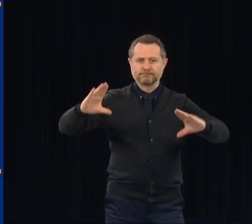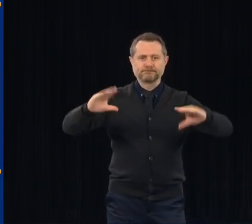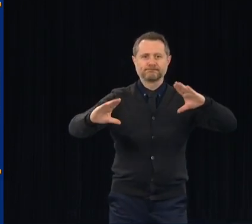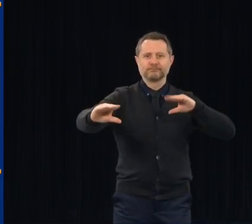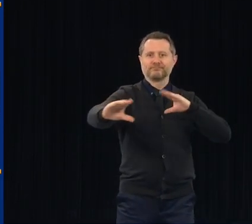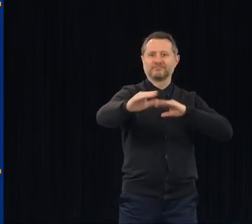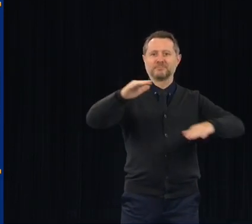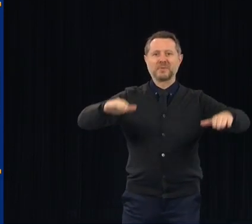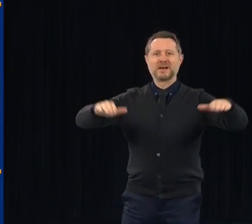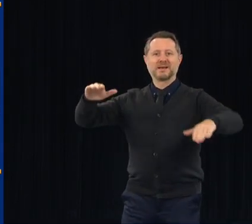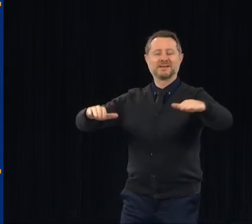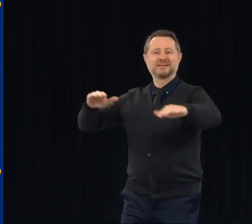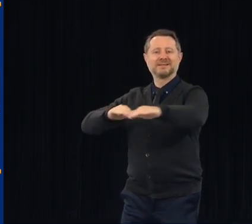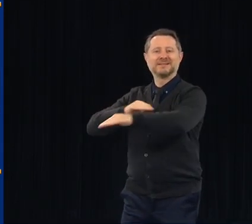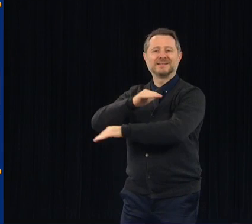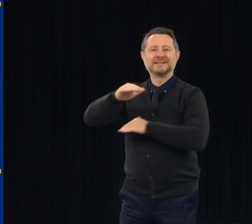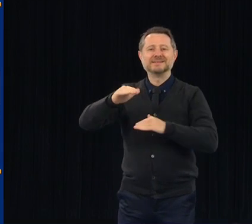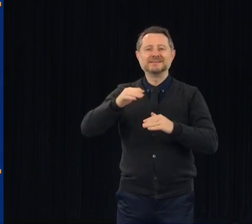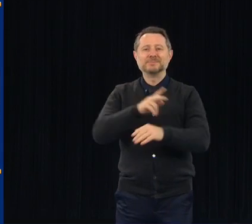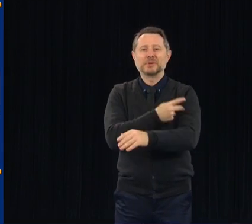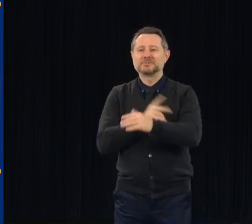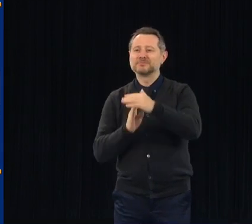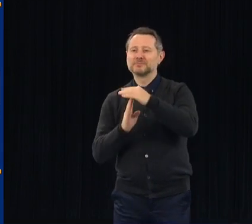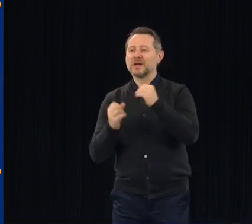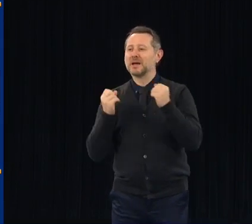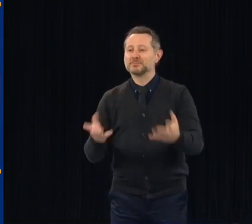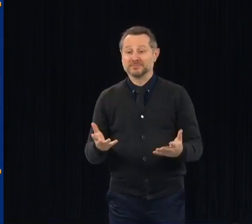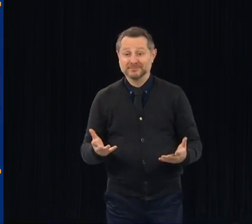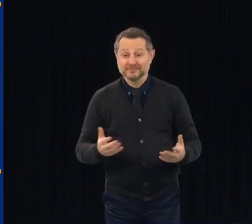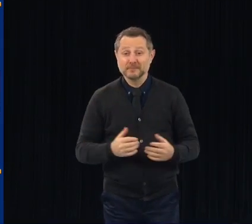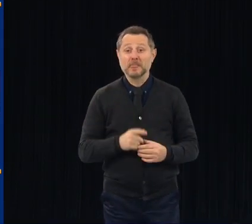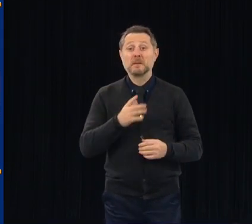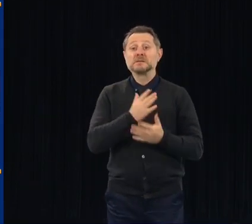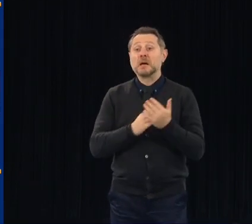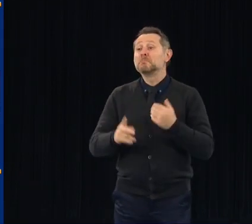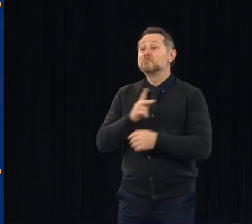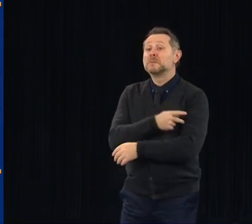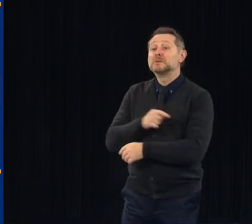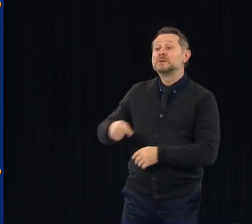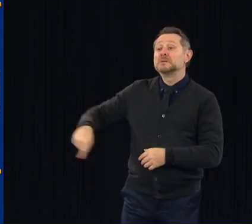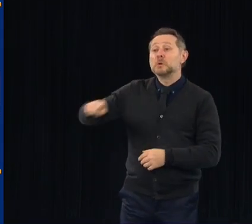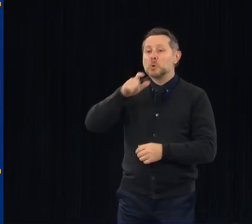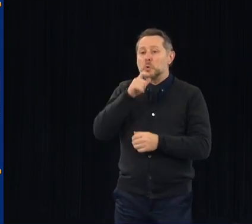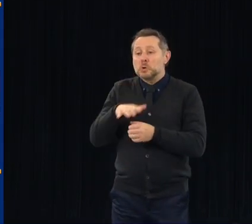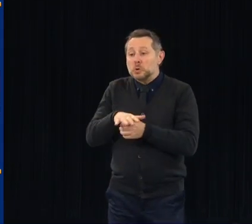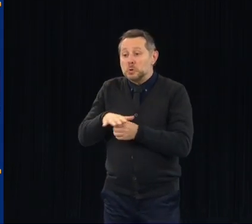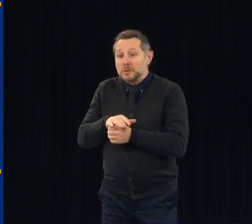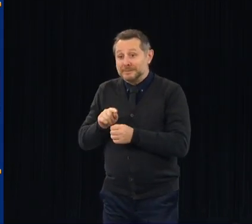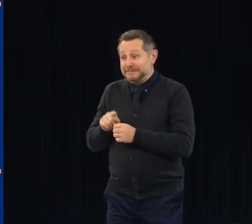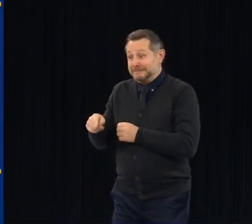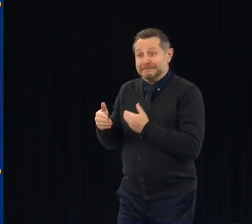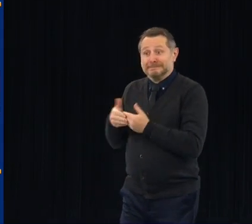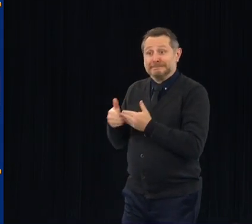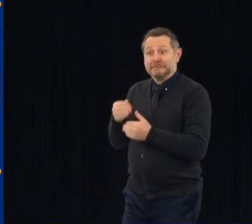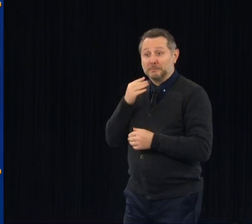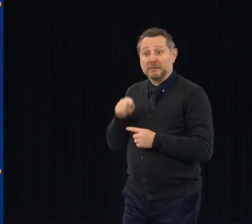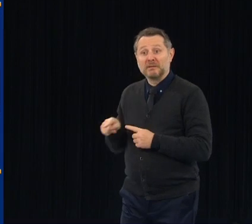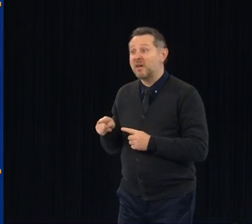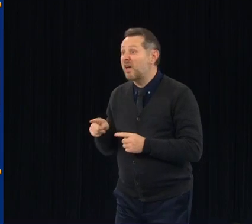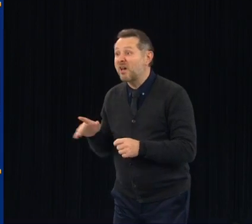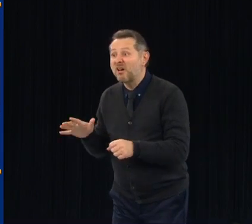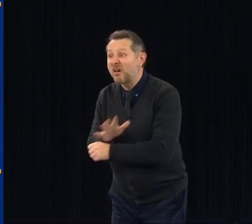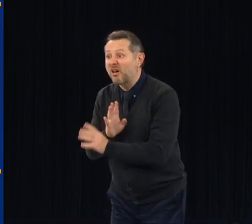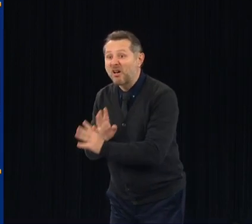hospitals. That means some patients who show up at their neighborhood hospital may be